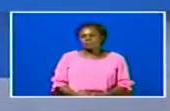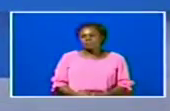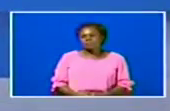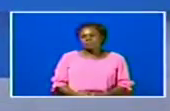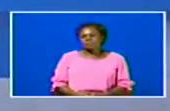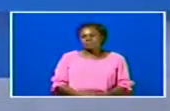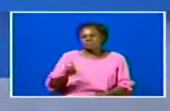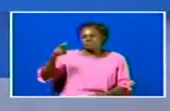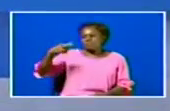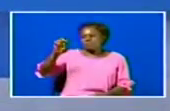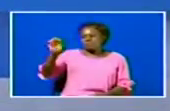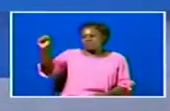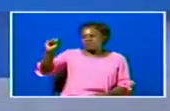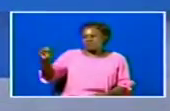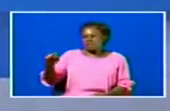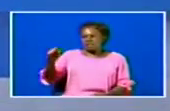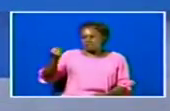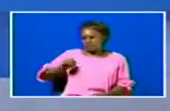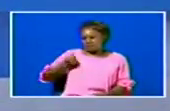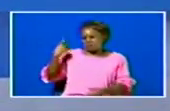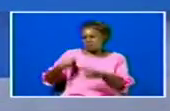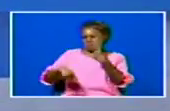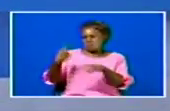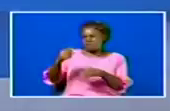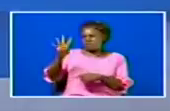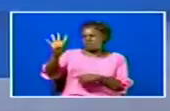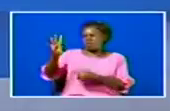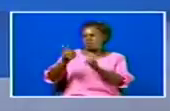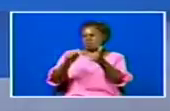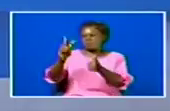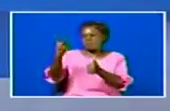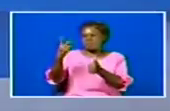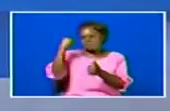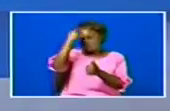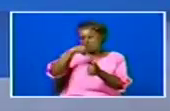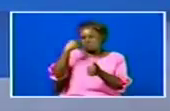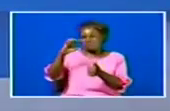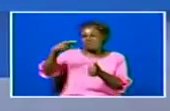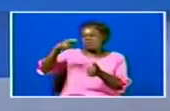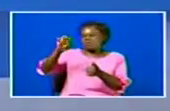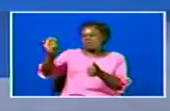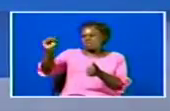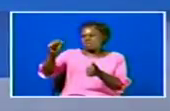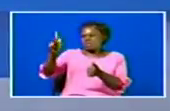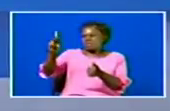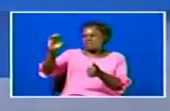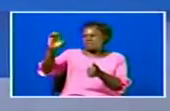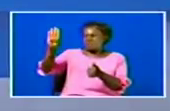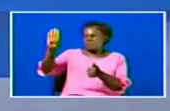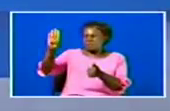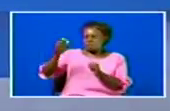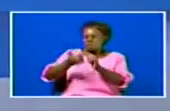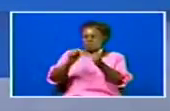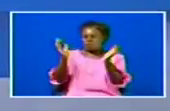In chess, Daphne Mwikali beat Sash Mongeli in the fourth round of the second phase chess Olympiad at the KCB Sports Club.